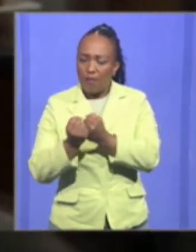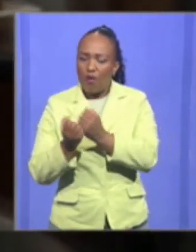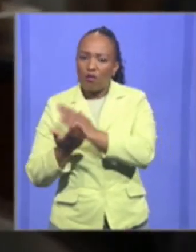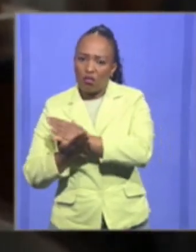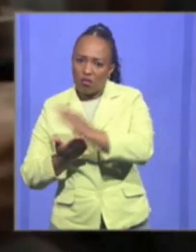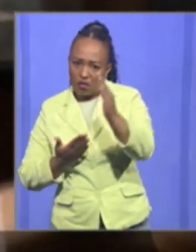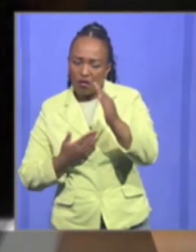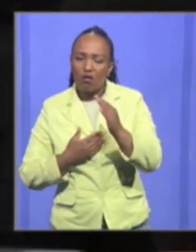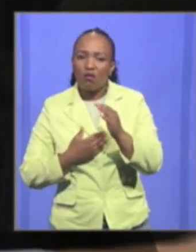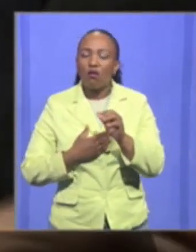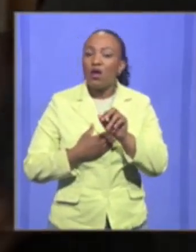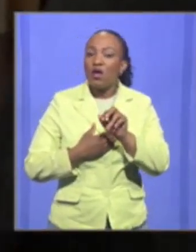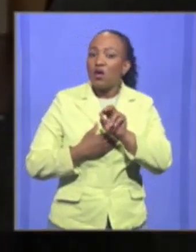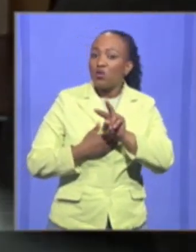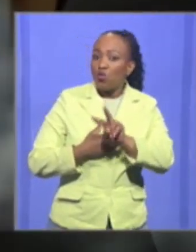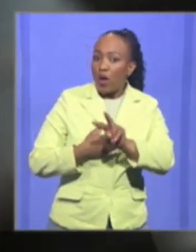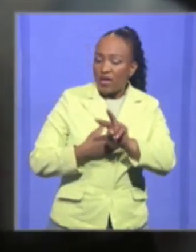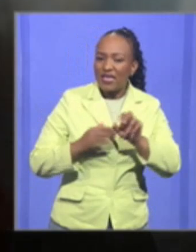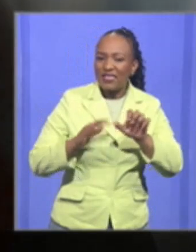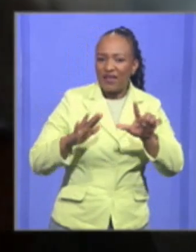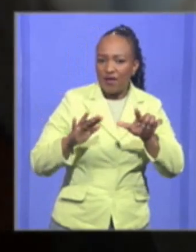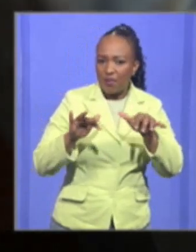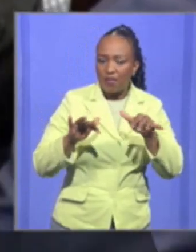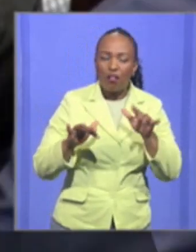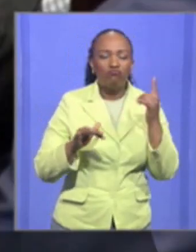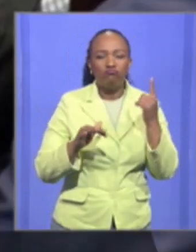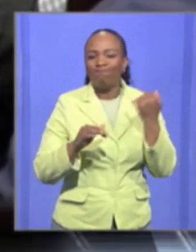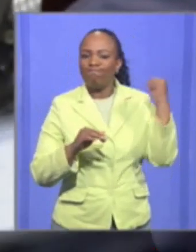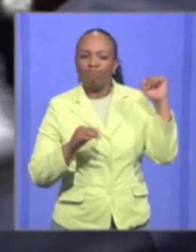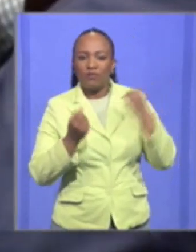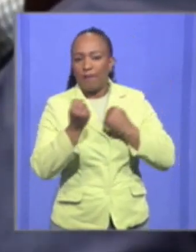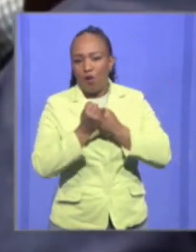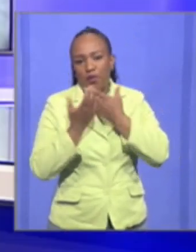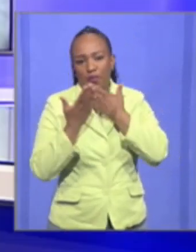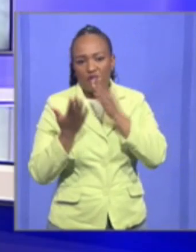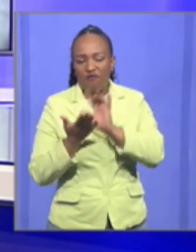ba 27 ba bile kgatlhanong le seo.